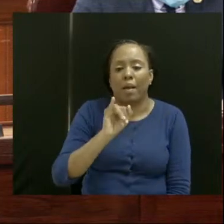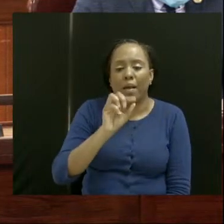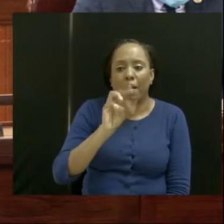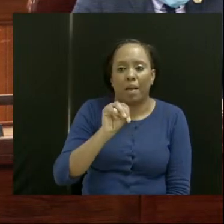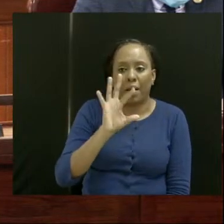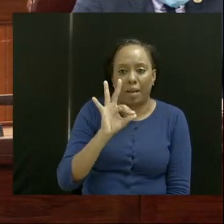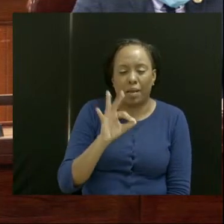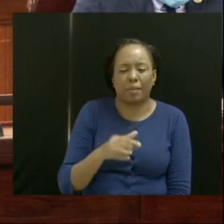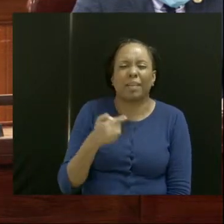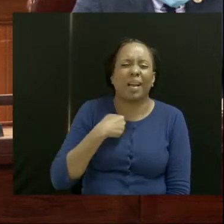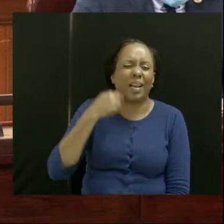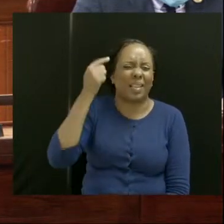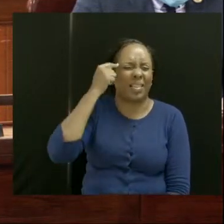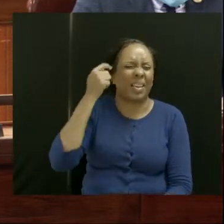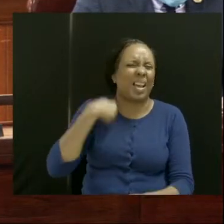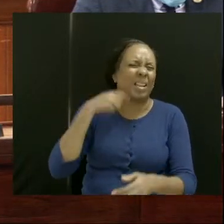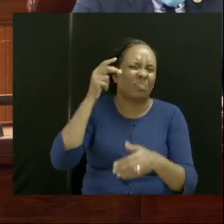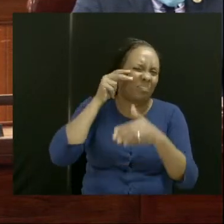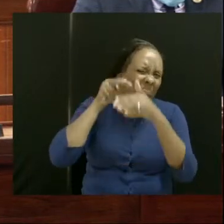anticipate,